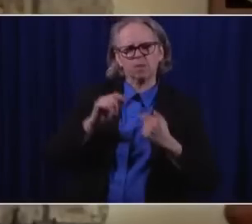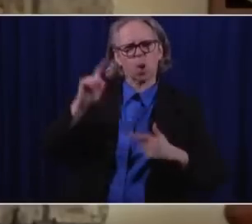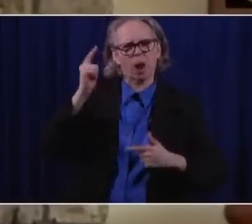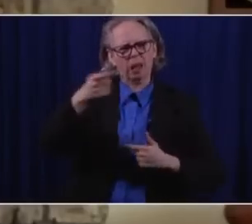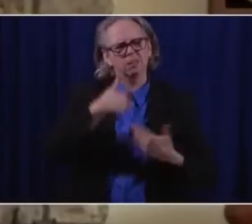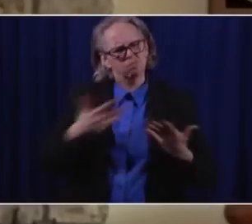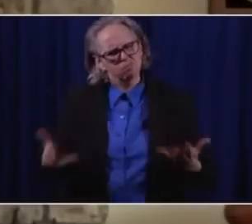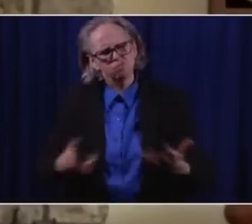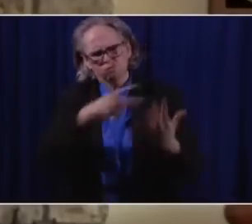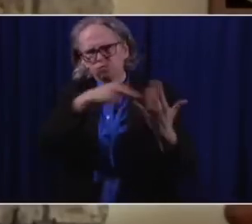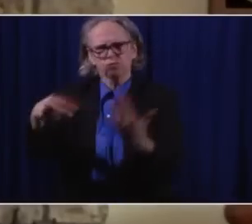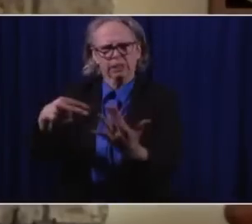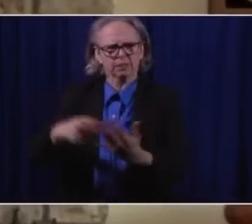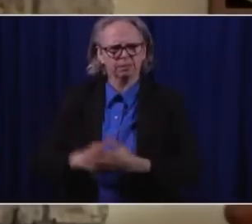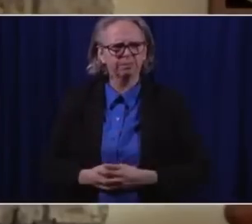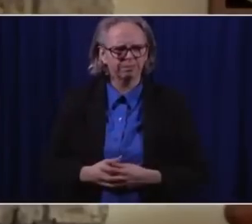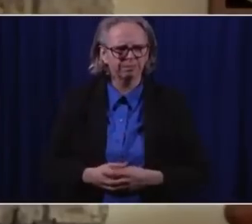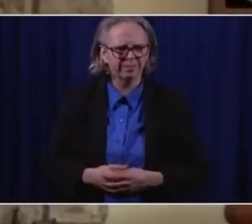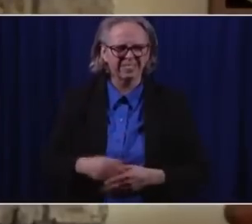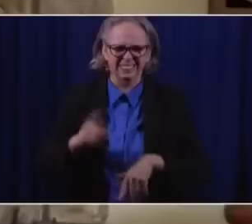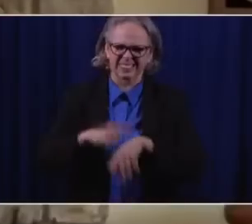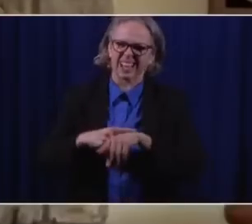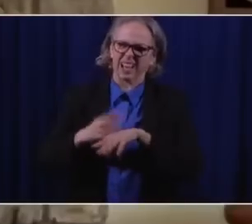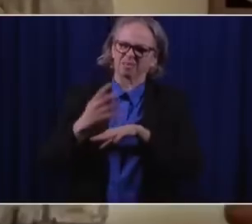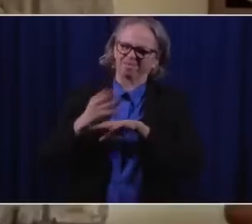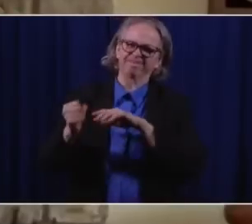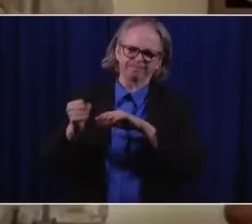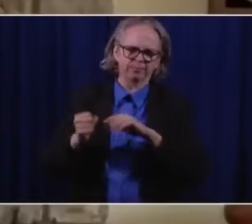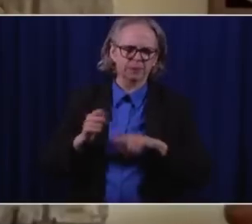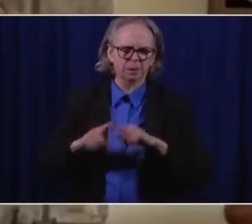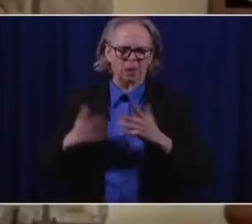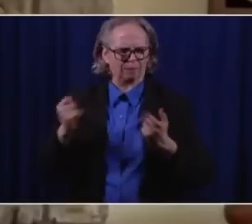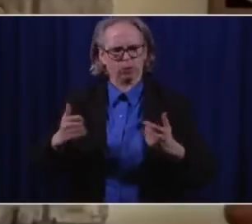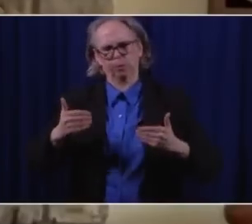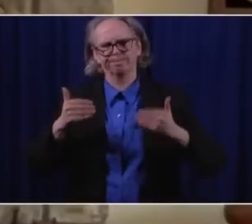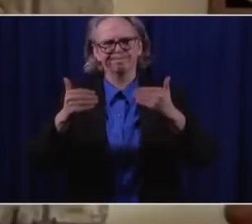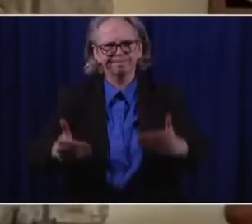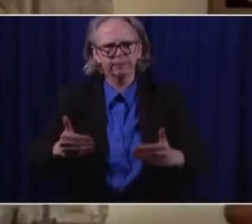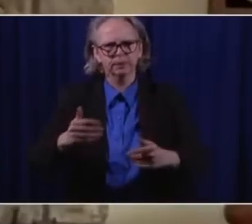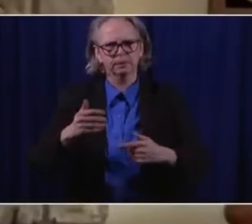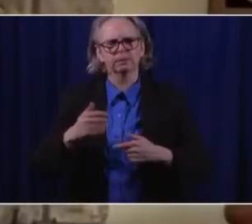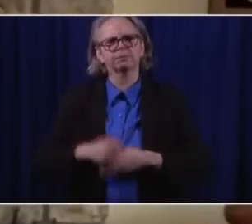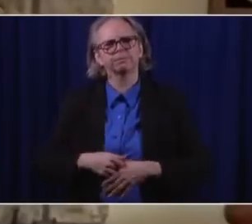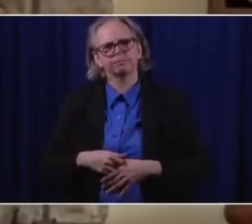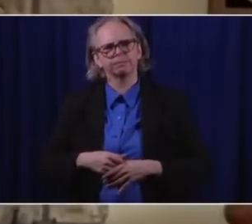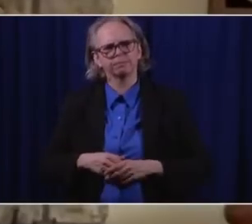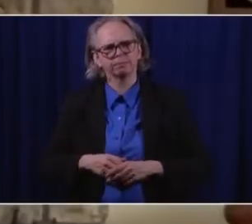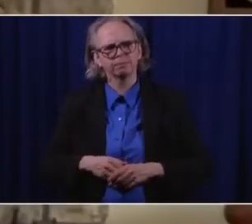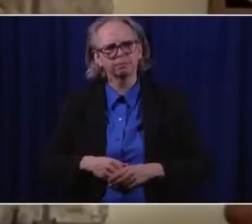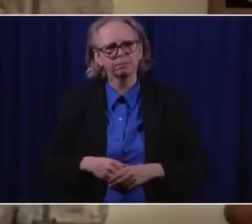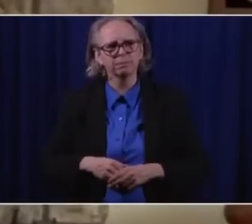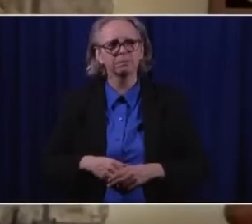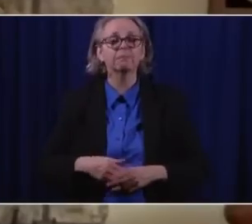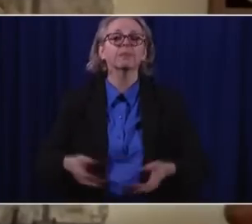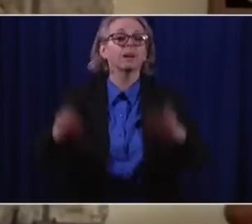But we are running out of time, and so I'm going to move on. We are joined today